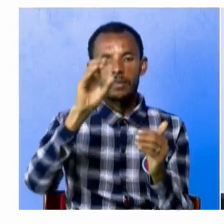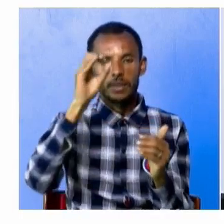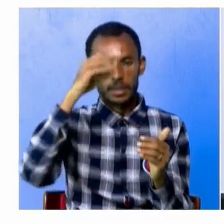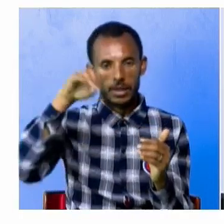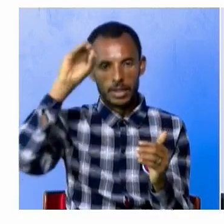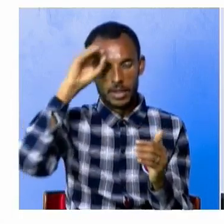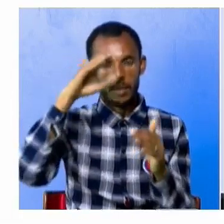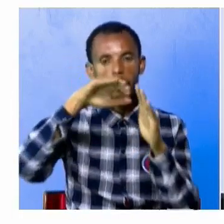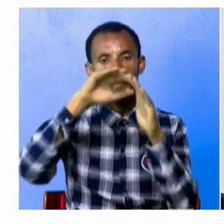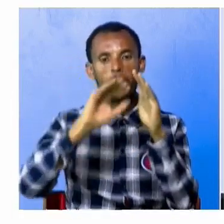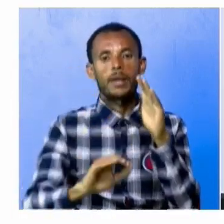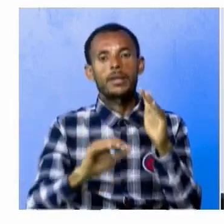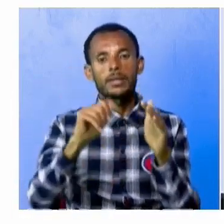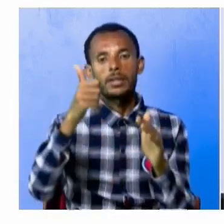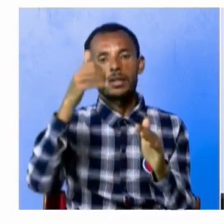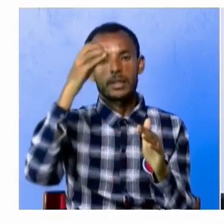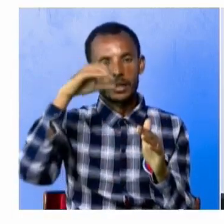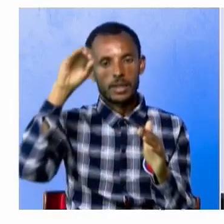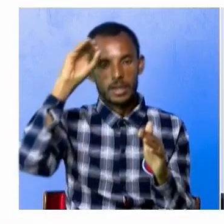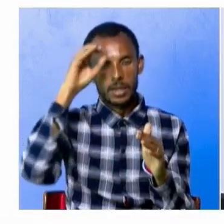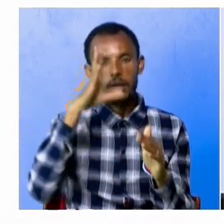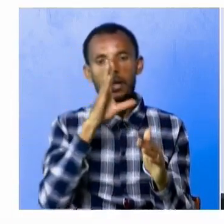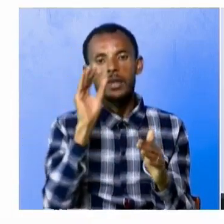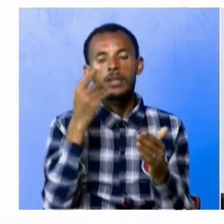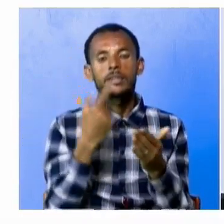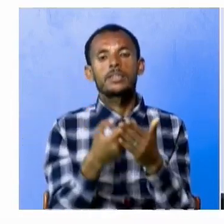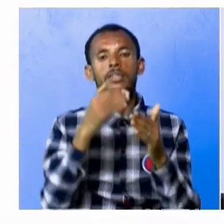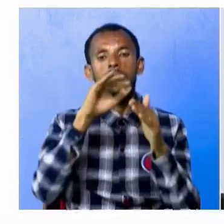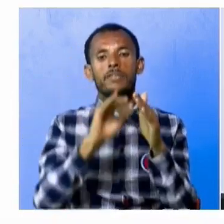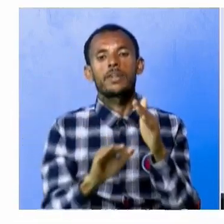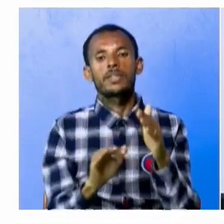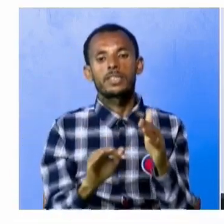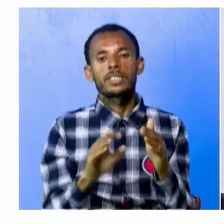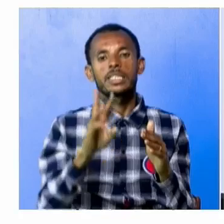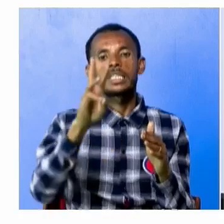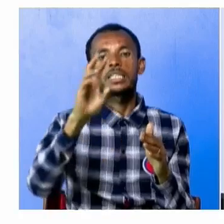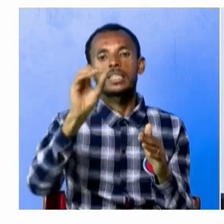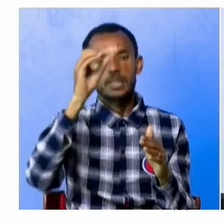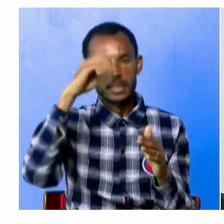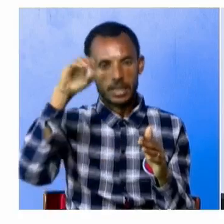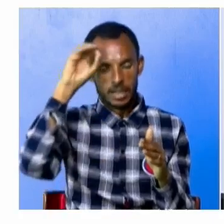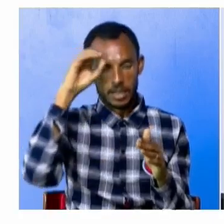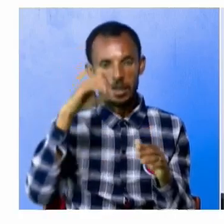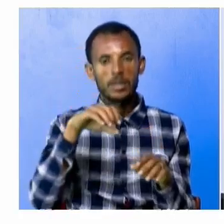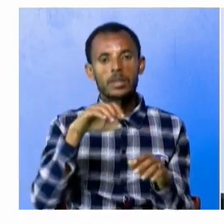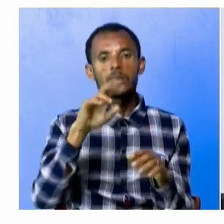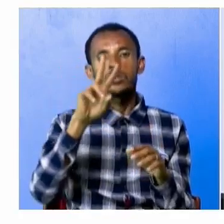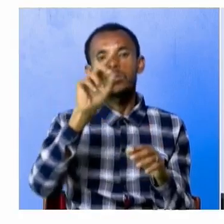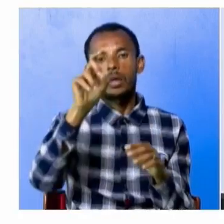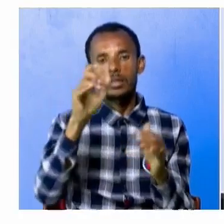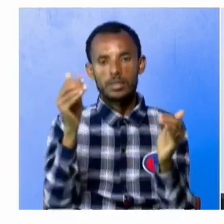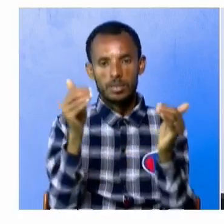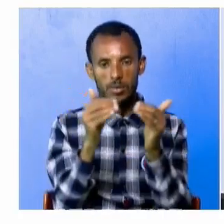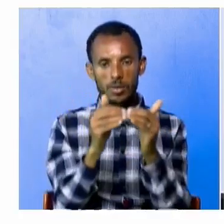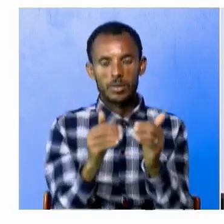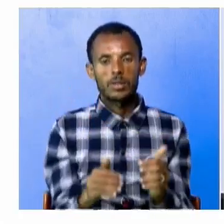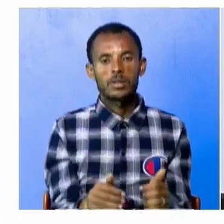degree minus 10 degree. And this difference is 60 degree. So 2x becomes